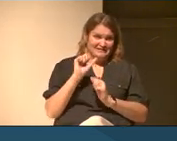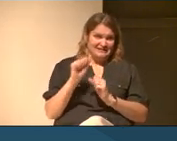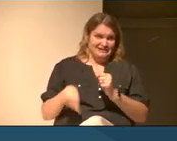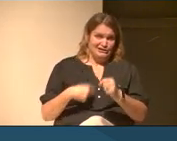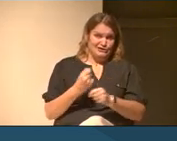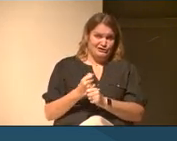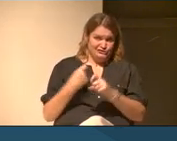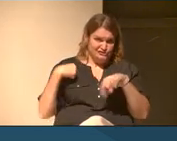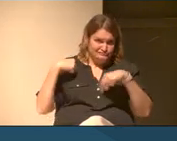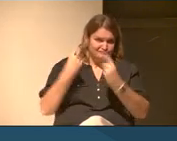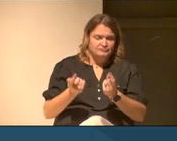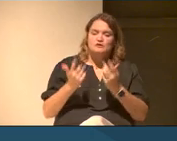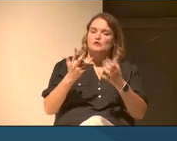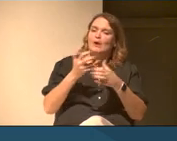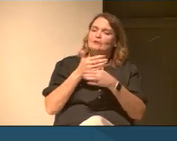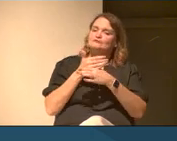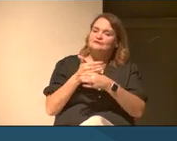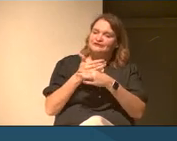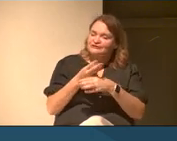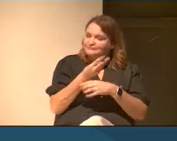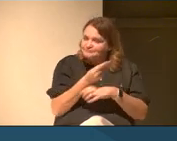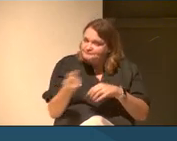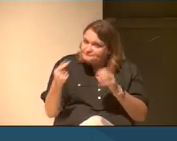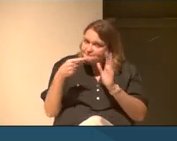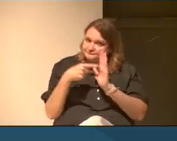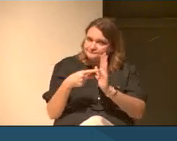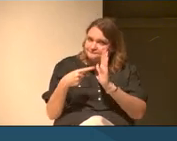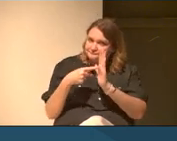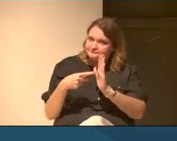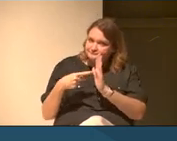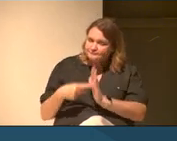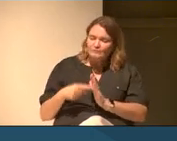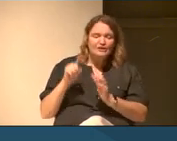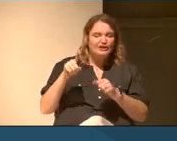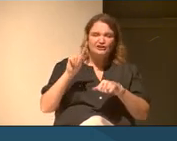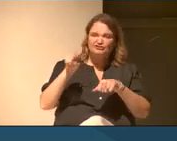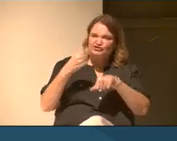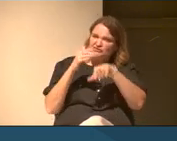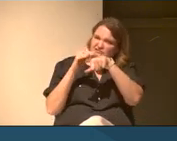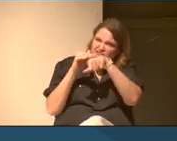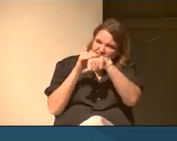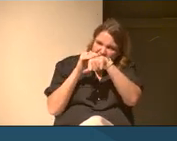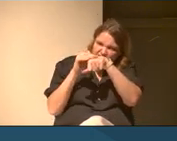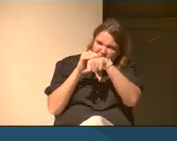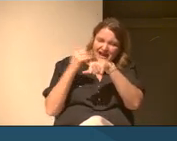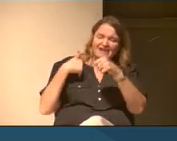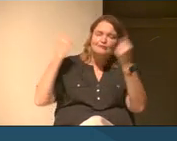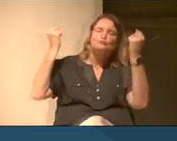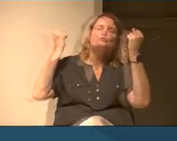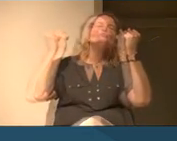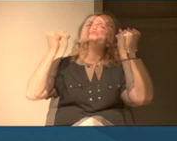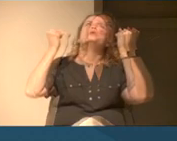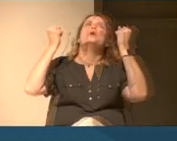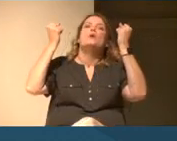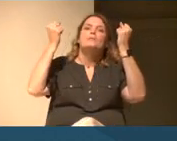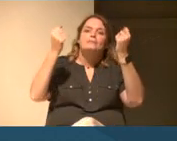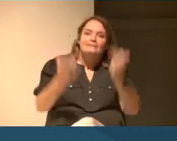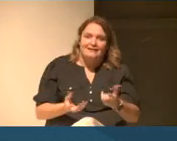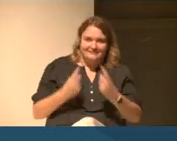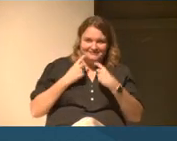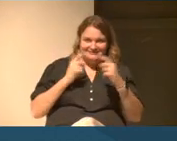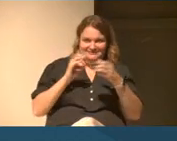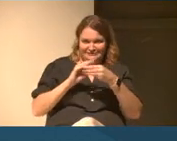do is share just a few examples to give you a sense. But these are the tip of the iceberg. There are so many success stories out there. Yes,